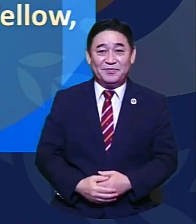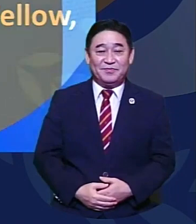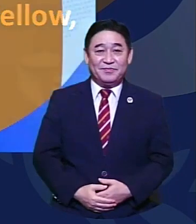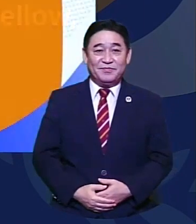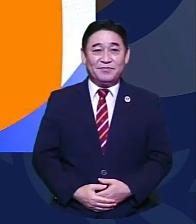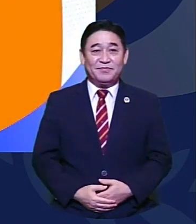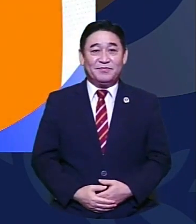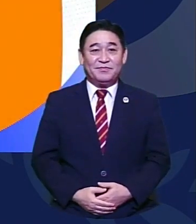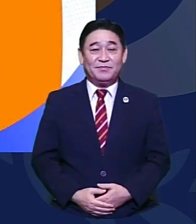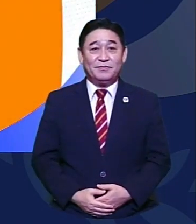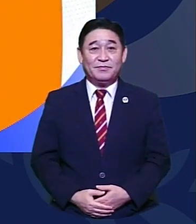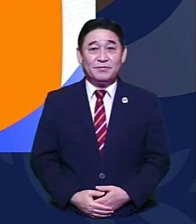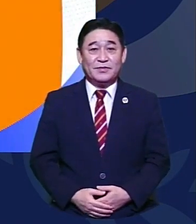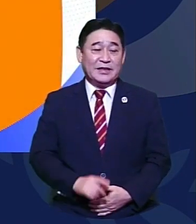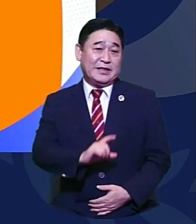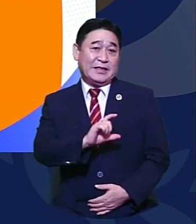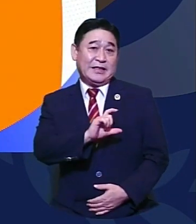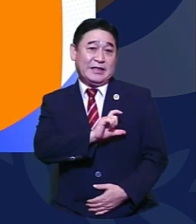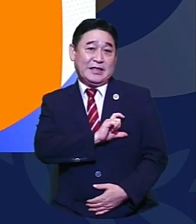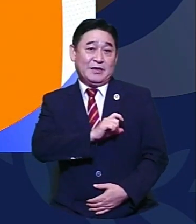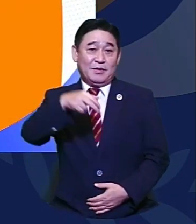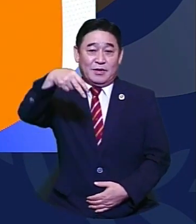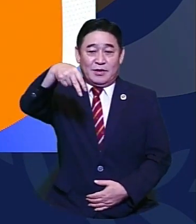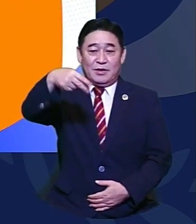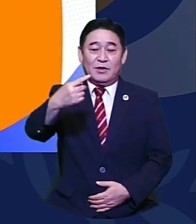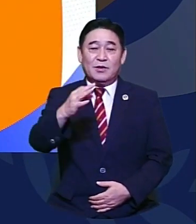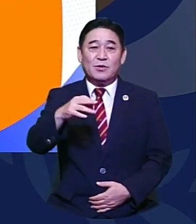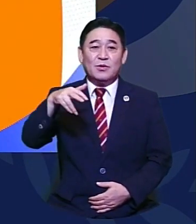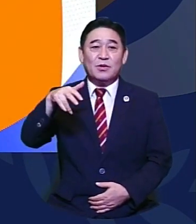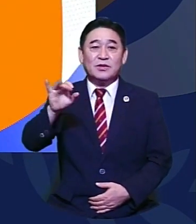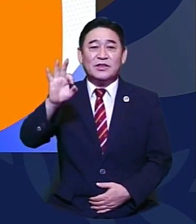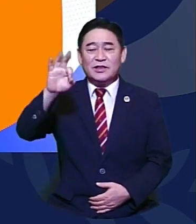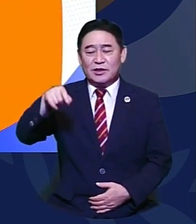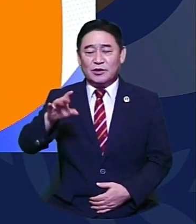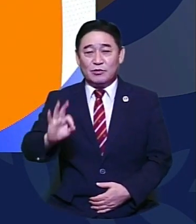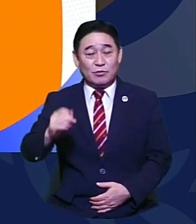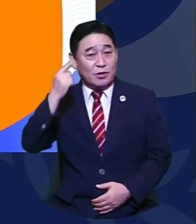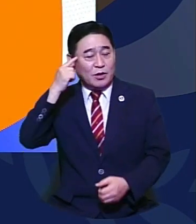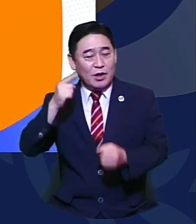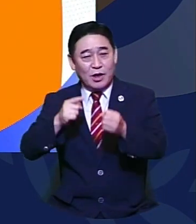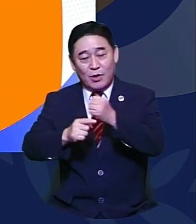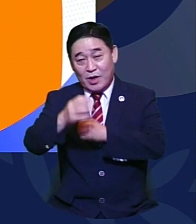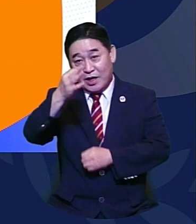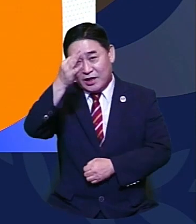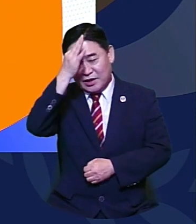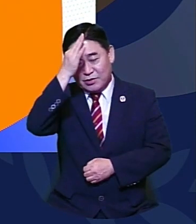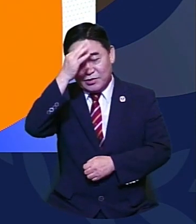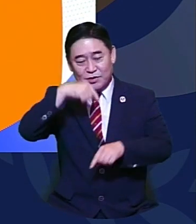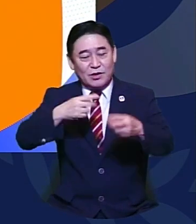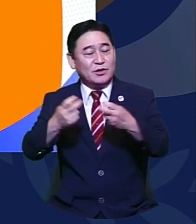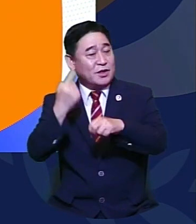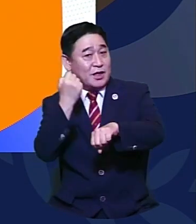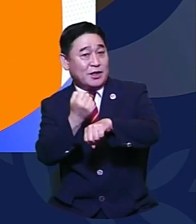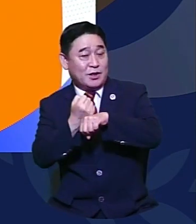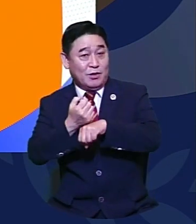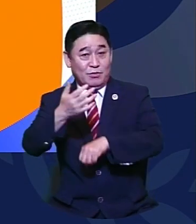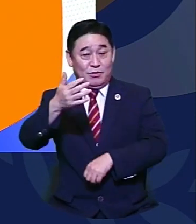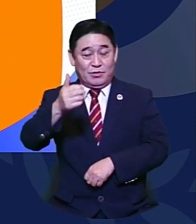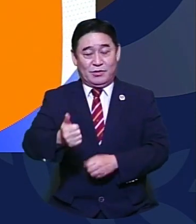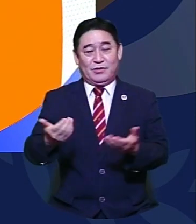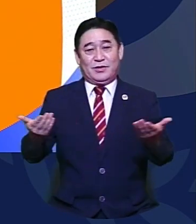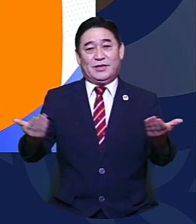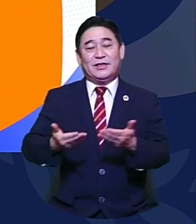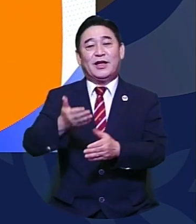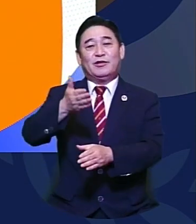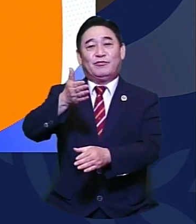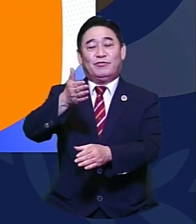Song, Senior Research Fellow and Vice President of Science and Technology Policy Institute. I can